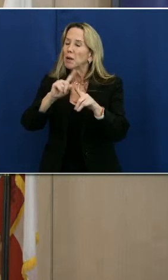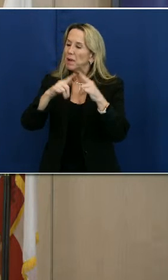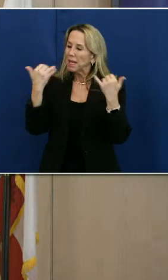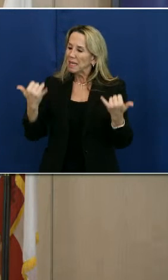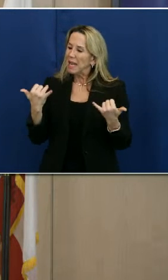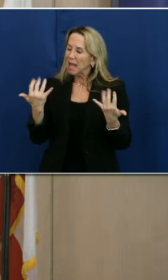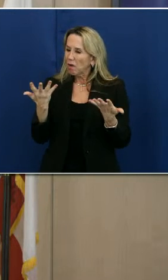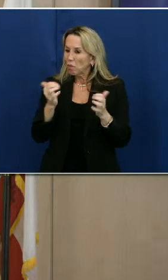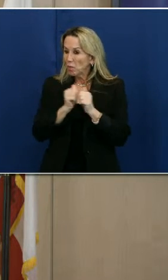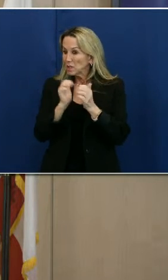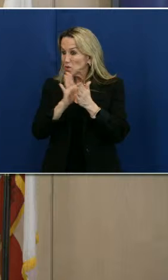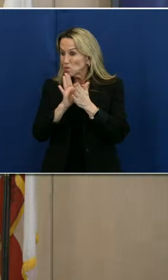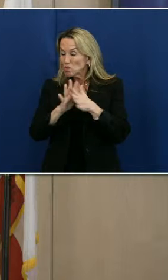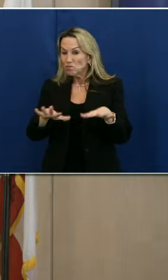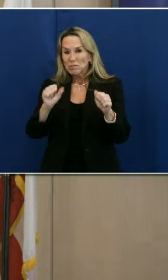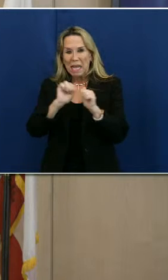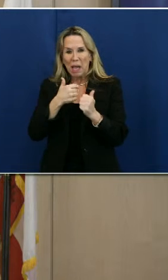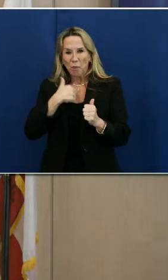results delayed?